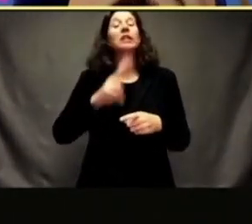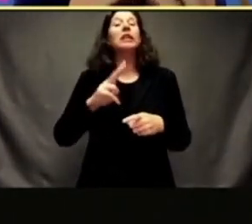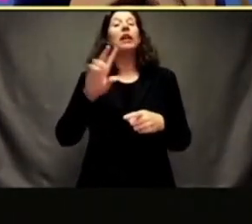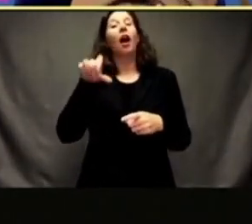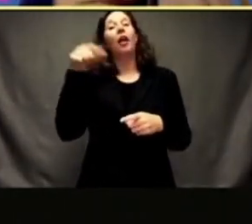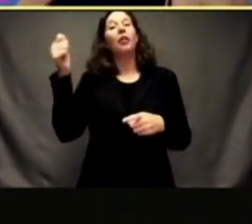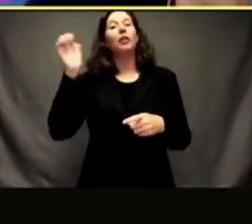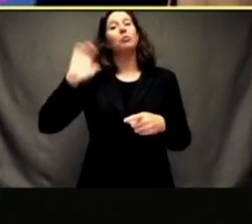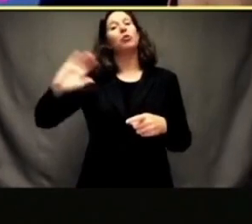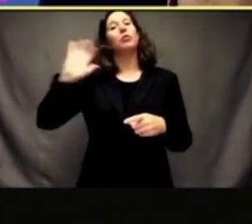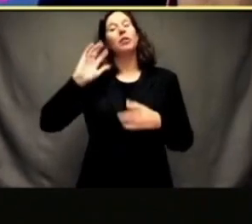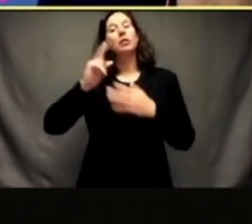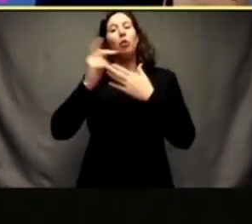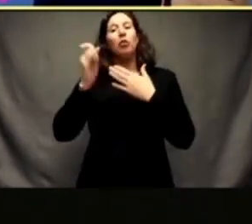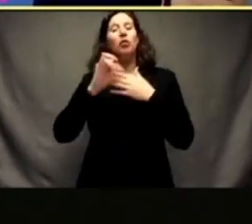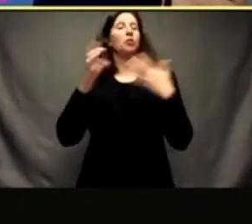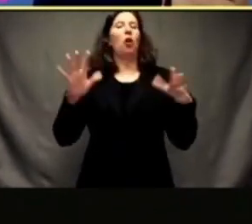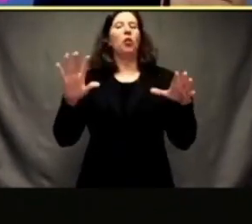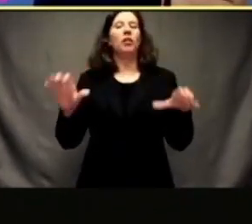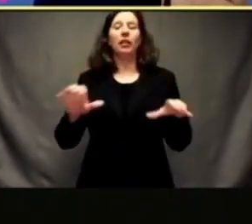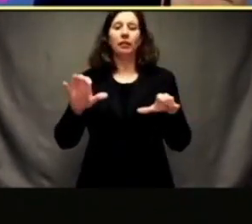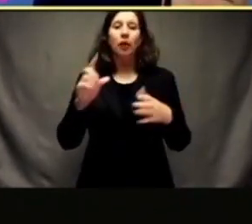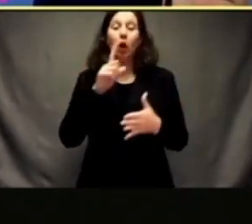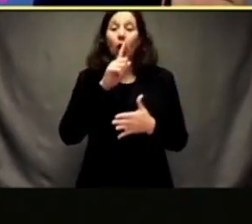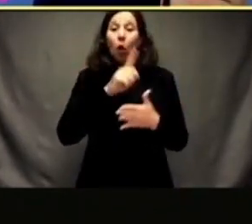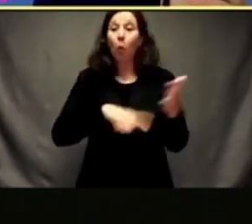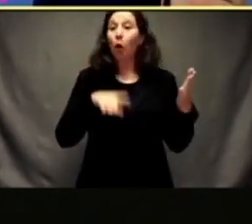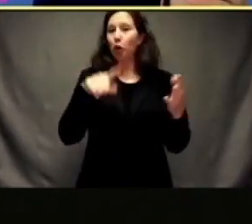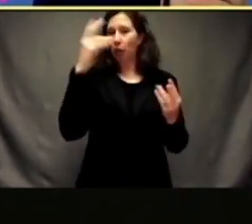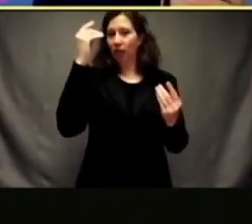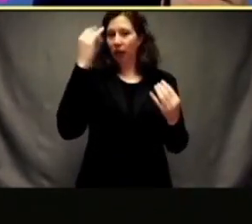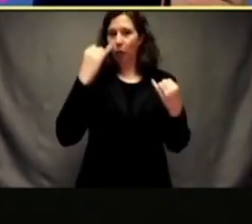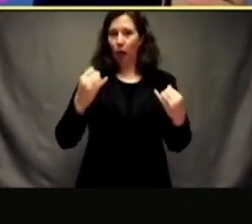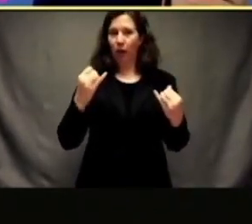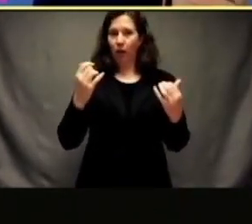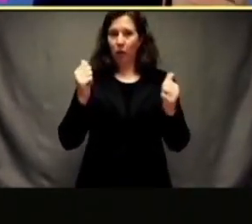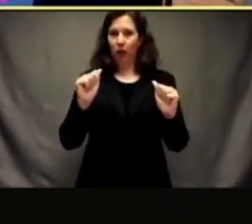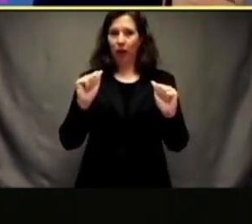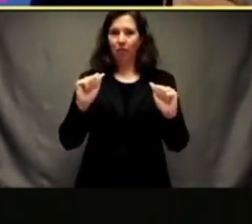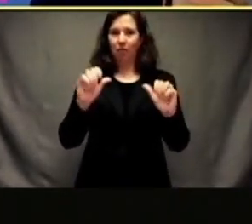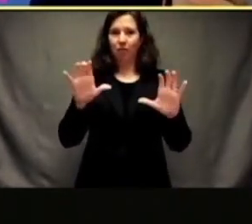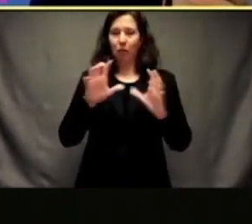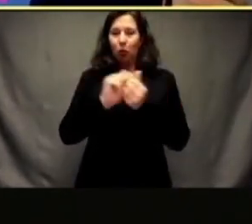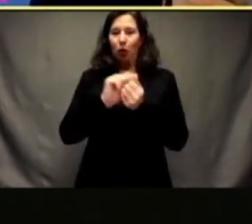I don't know. What are you thinking right now that you can do with this